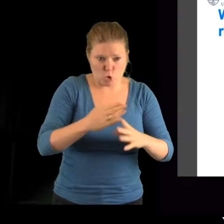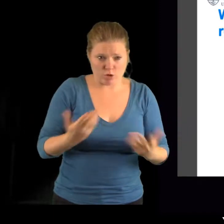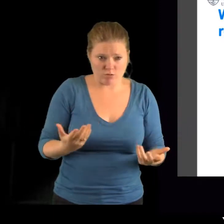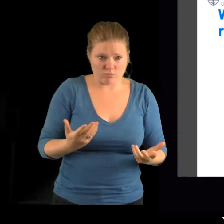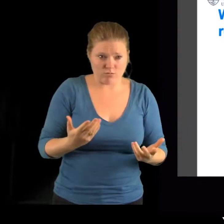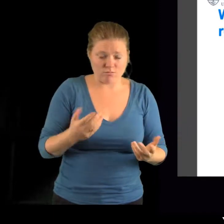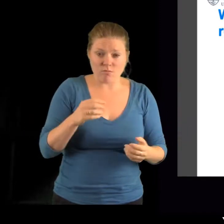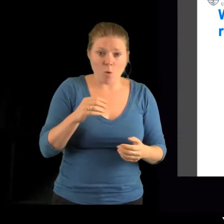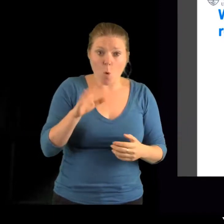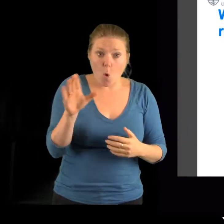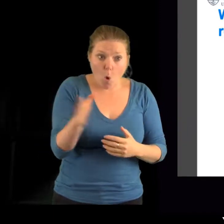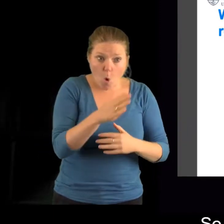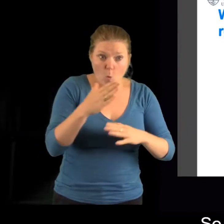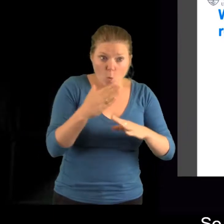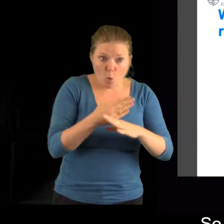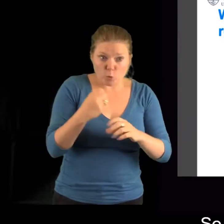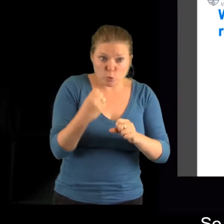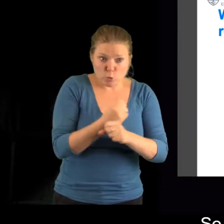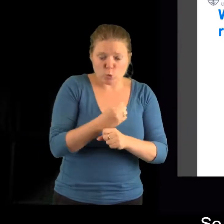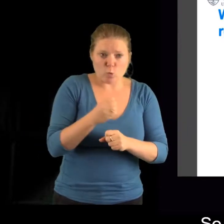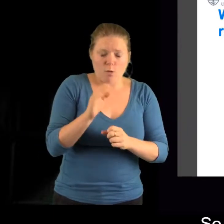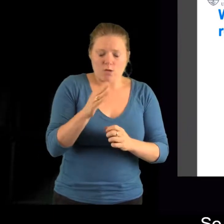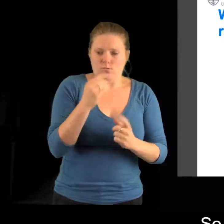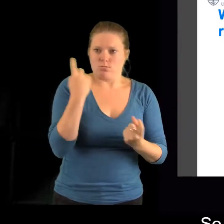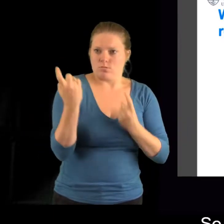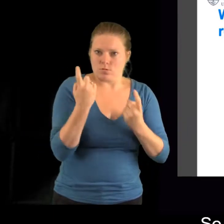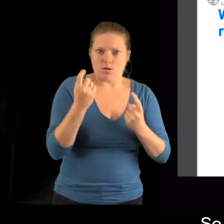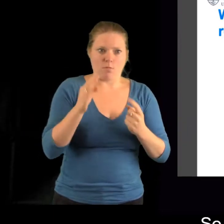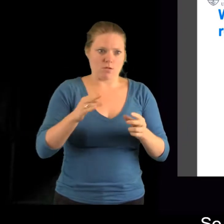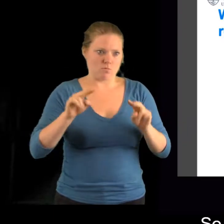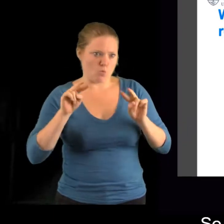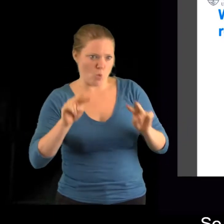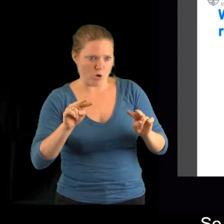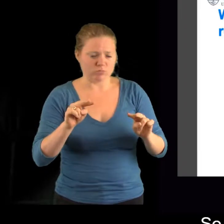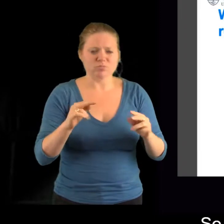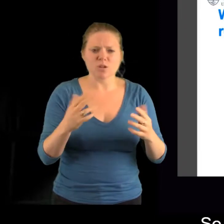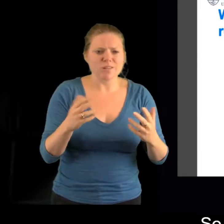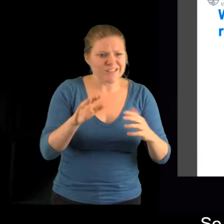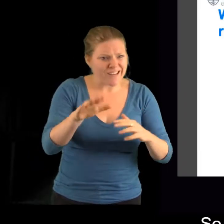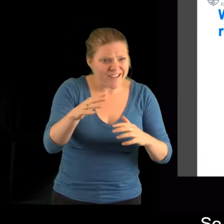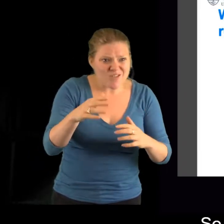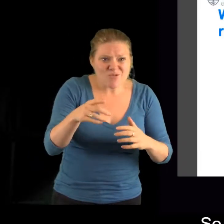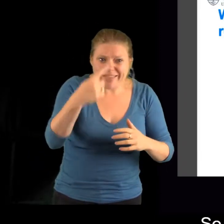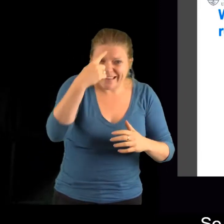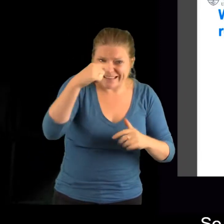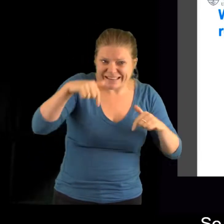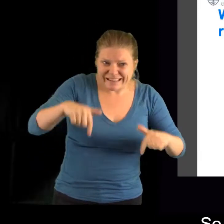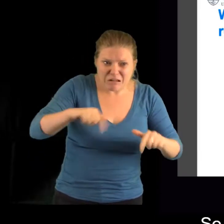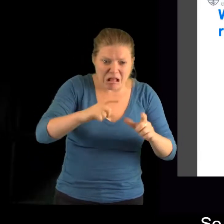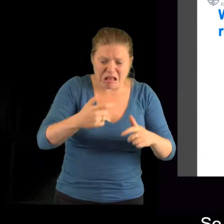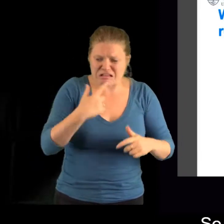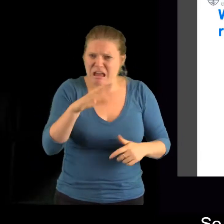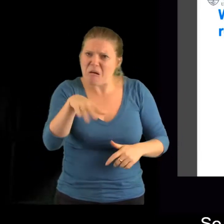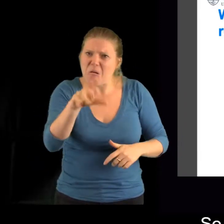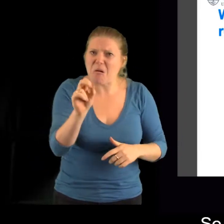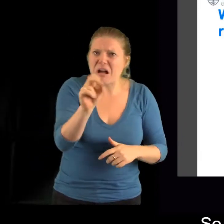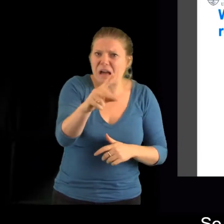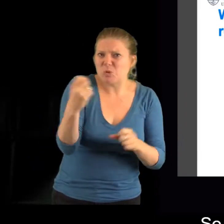analyze everything you do. So, what we're doing in these classes is not just, here, do that, learn from